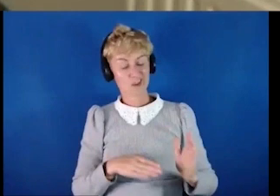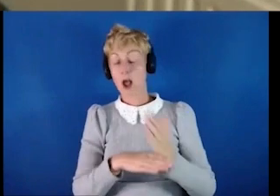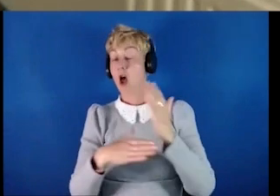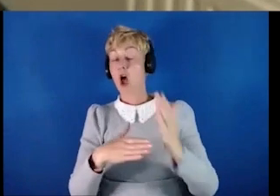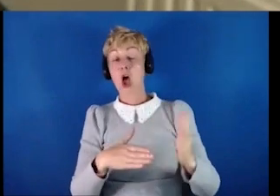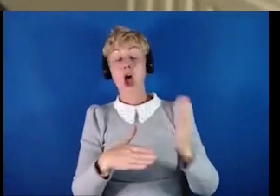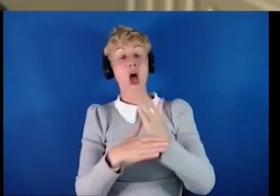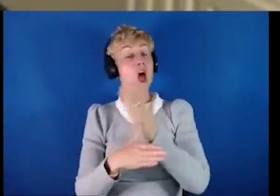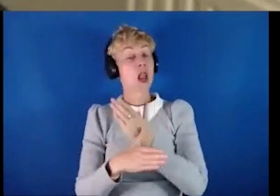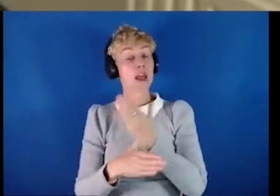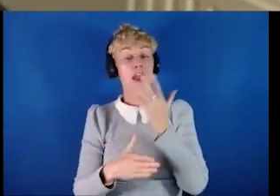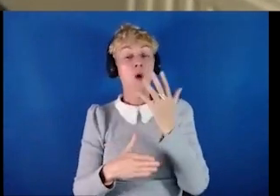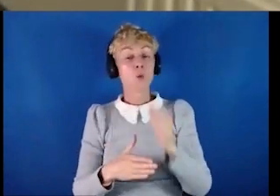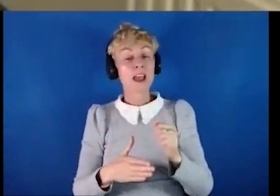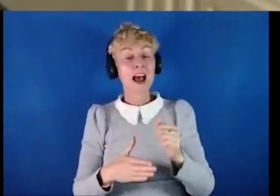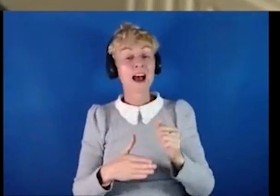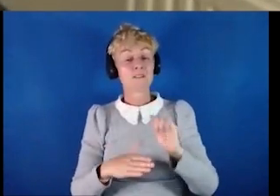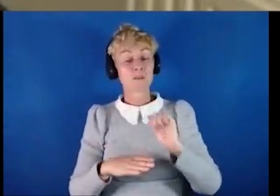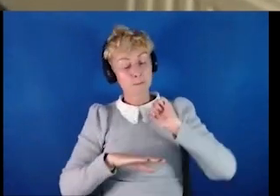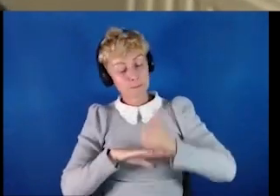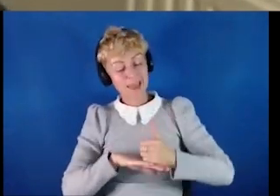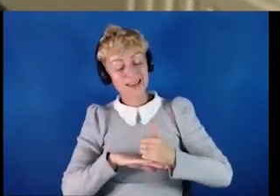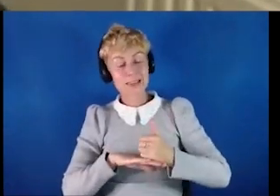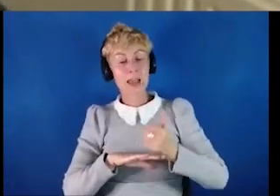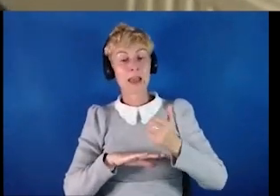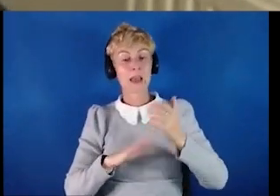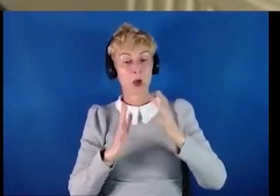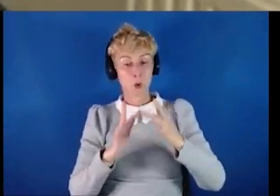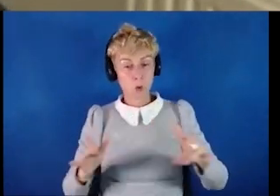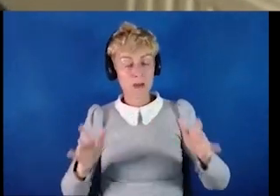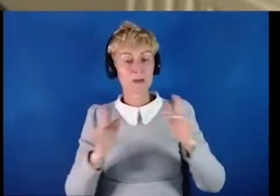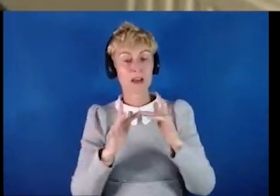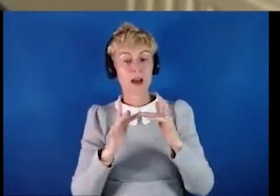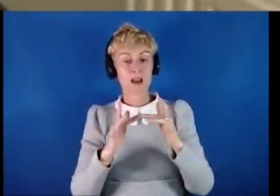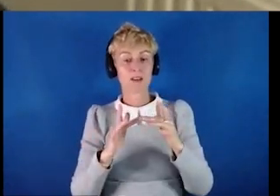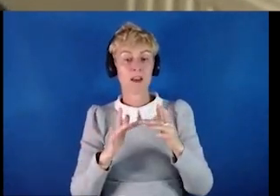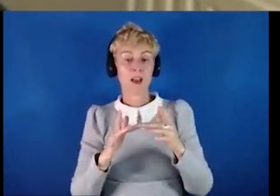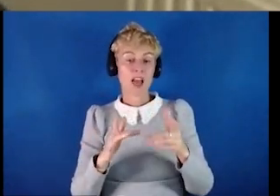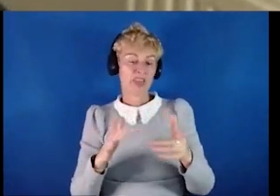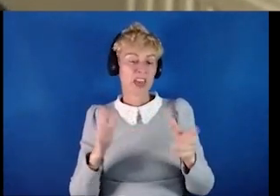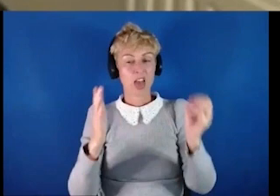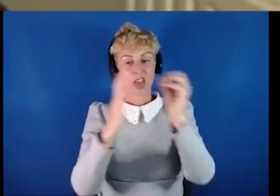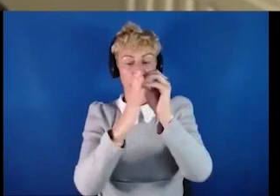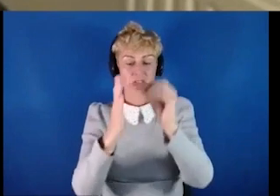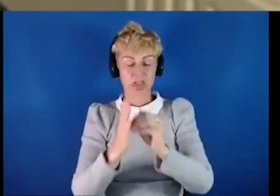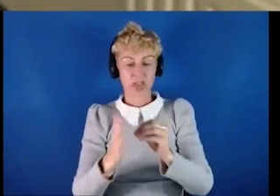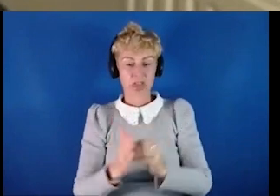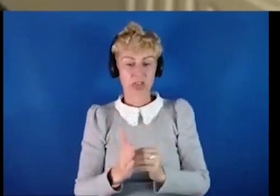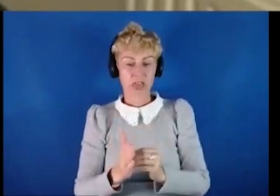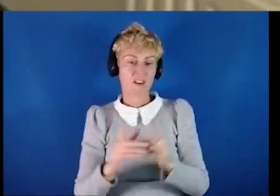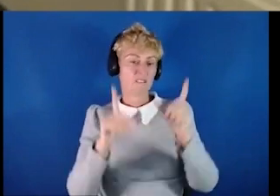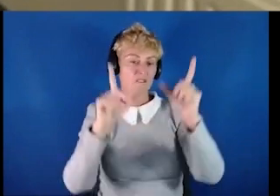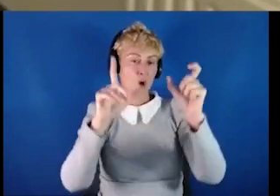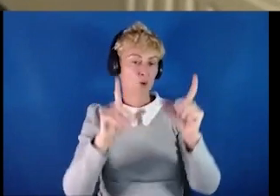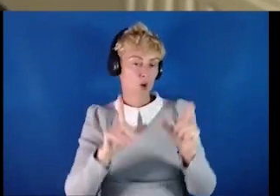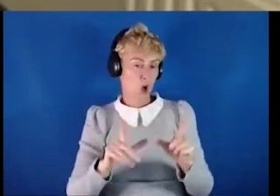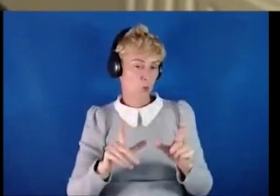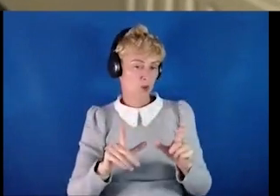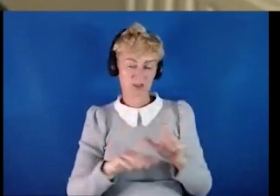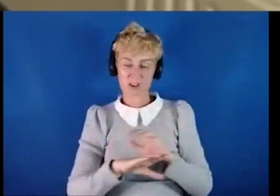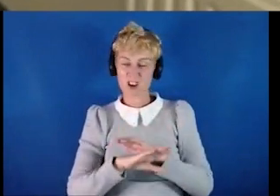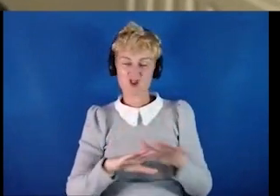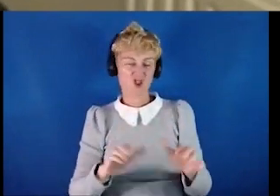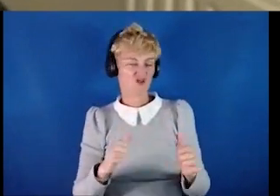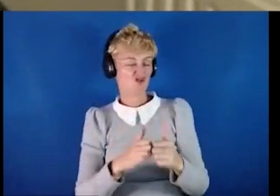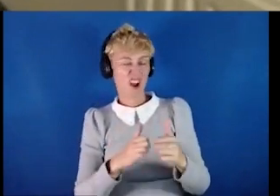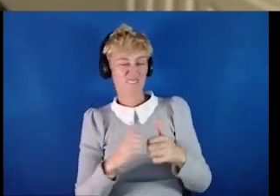website that had lots of corporate stock photography. I'm short of the sort I'm sure you're aware of, and it wasn't giving the right vibe at